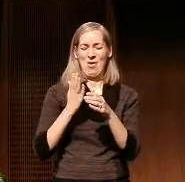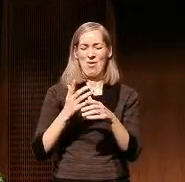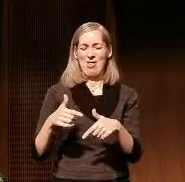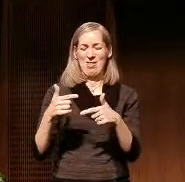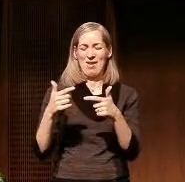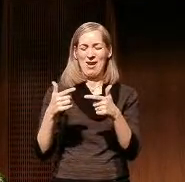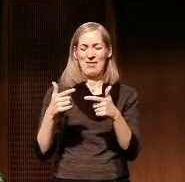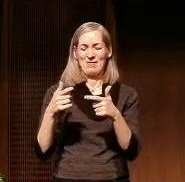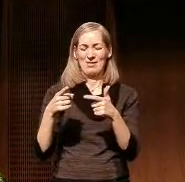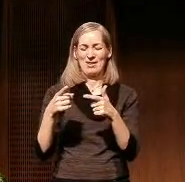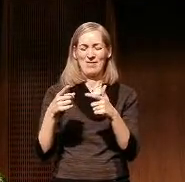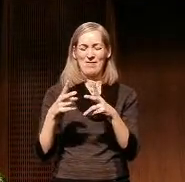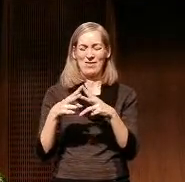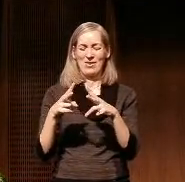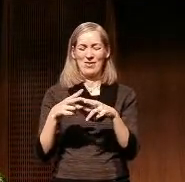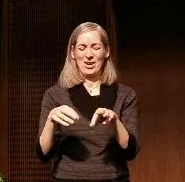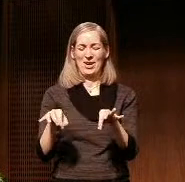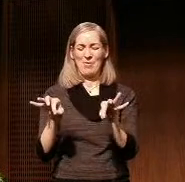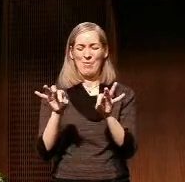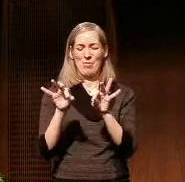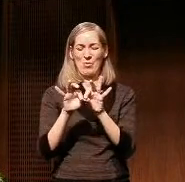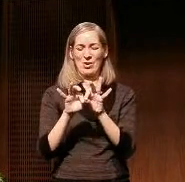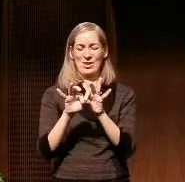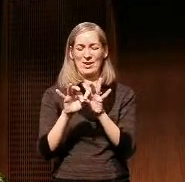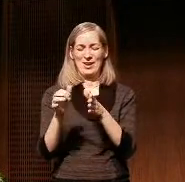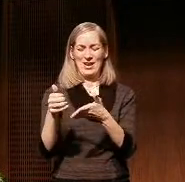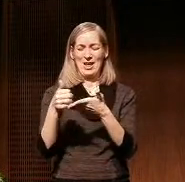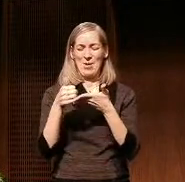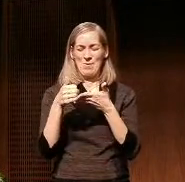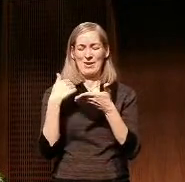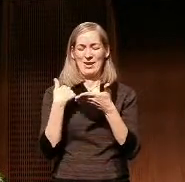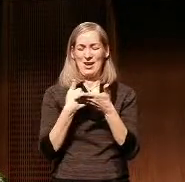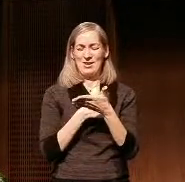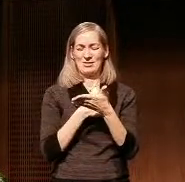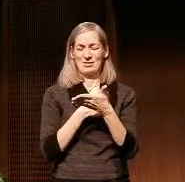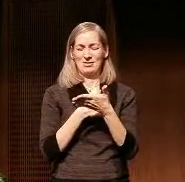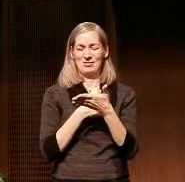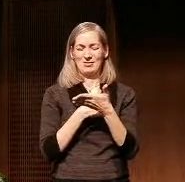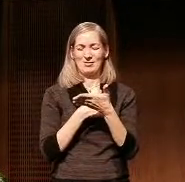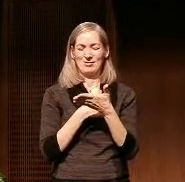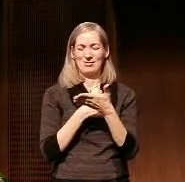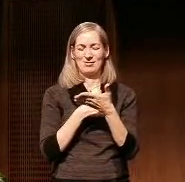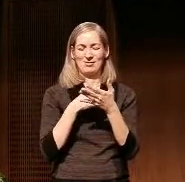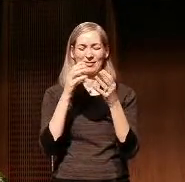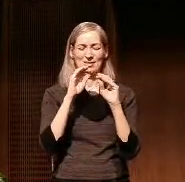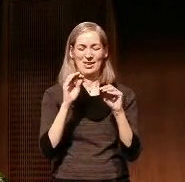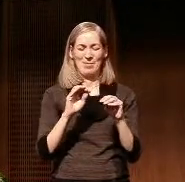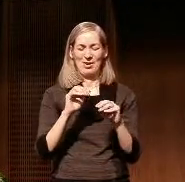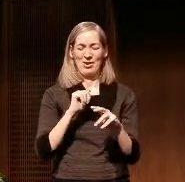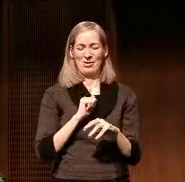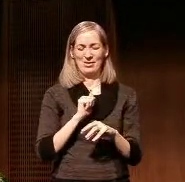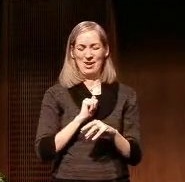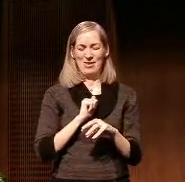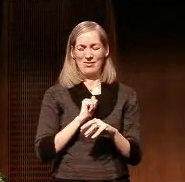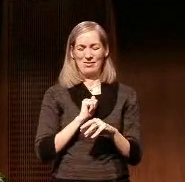who was very instrumental in helping us shape ourselves in